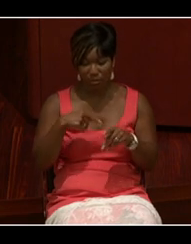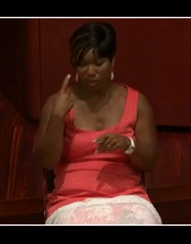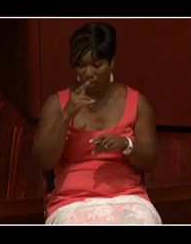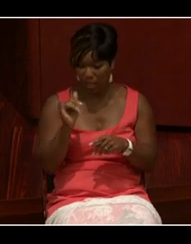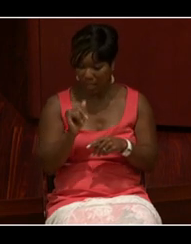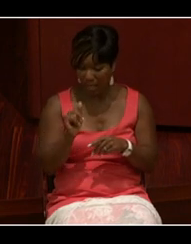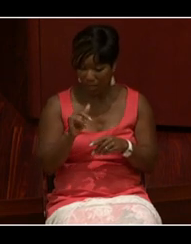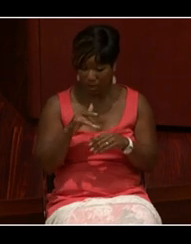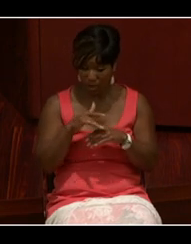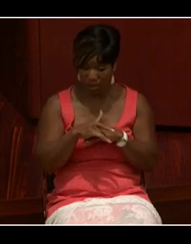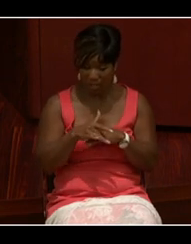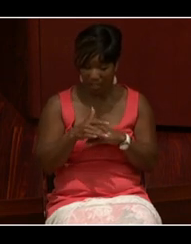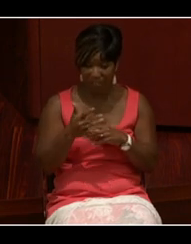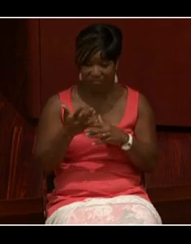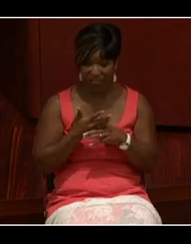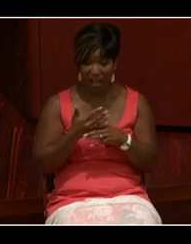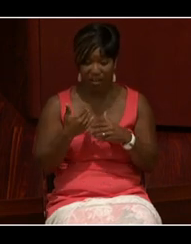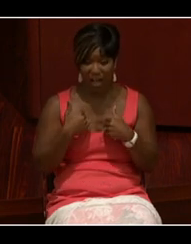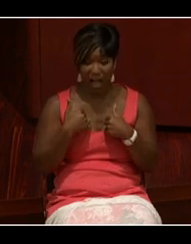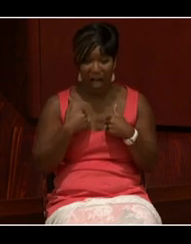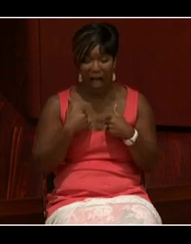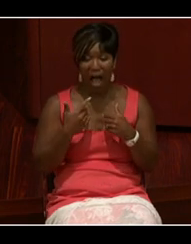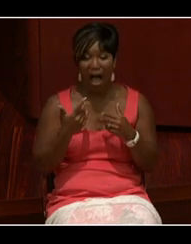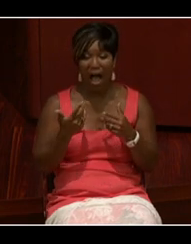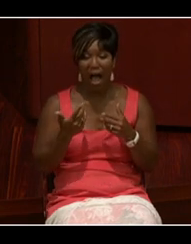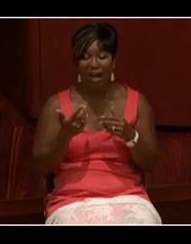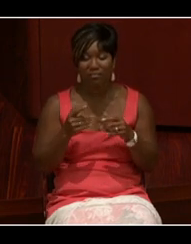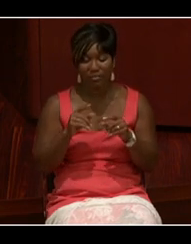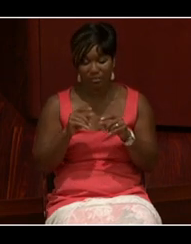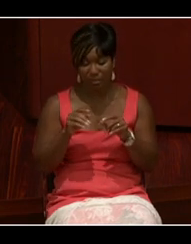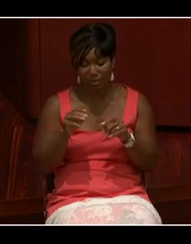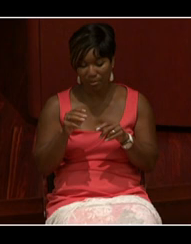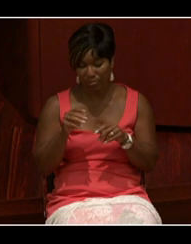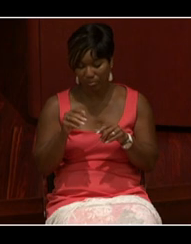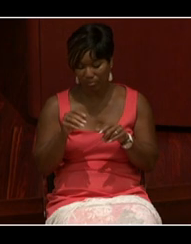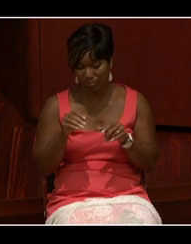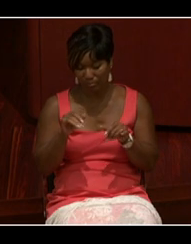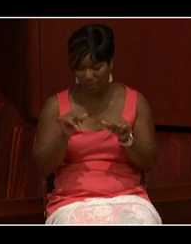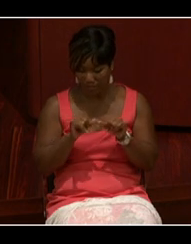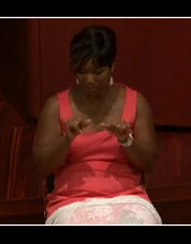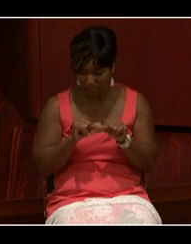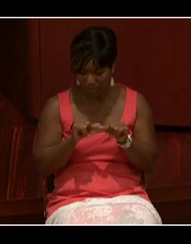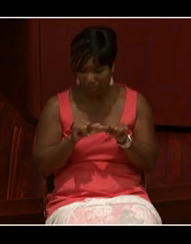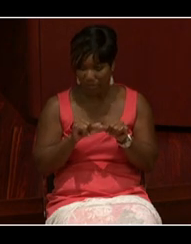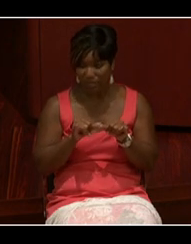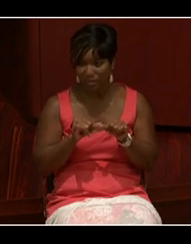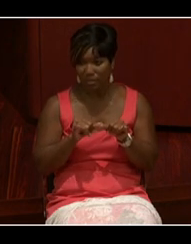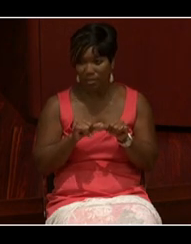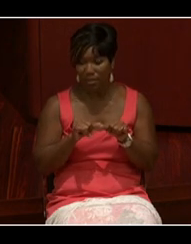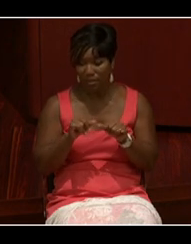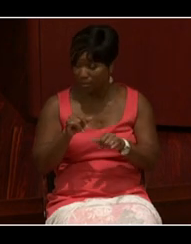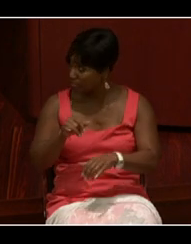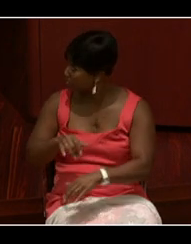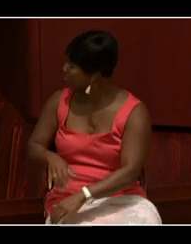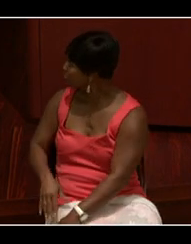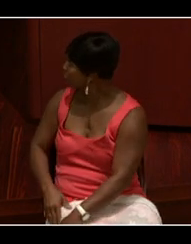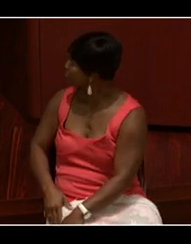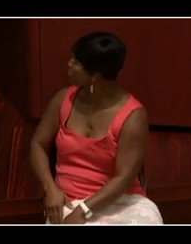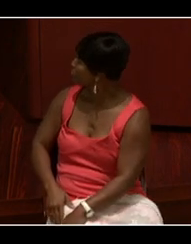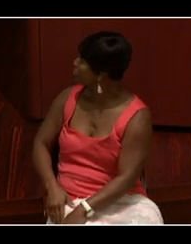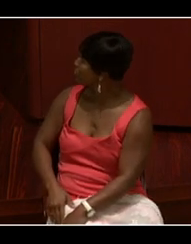Earlier files would also have what was called Bertillon measurements with the fingerprints. The Bertillon system was a